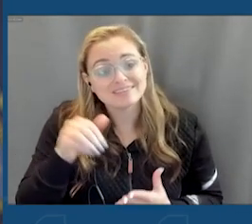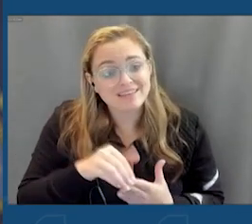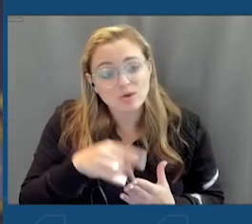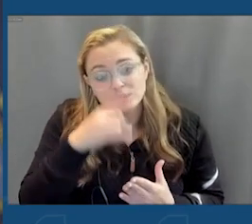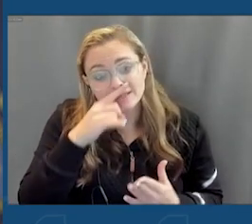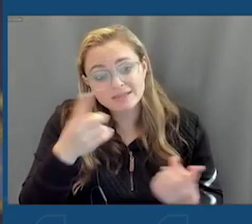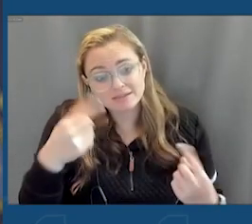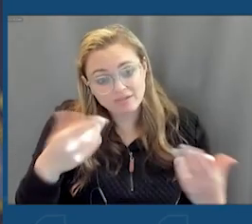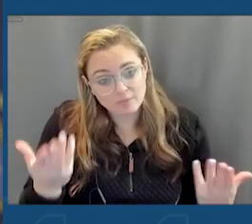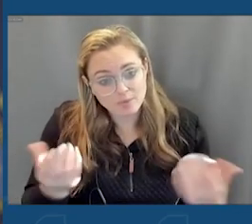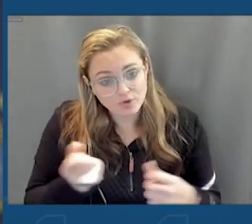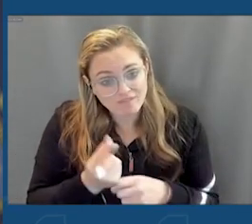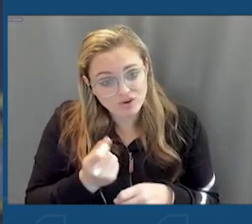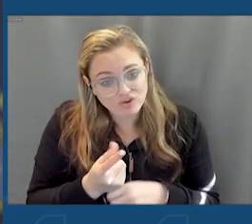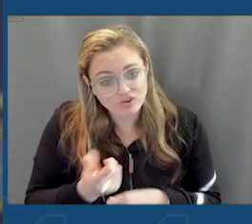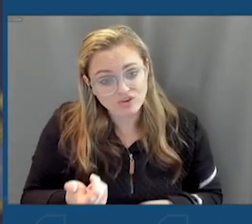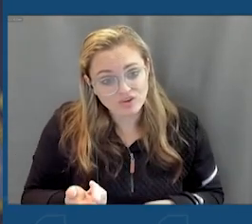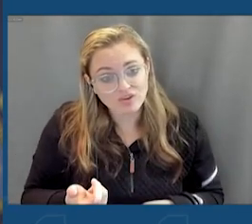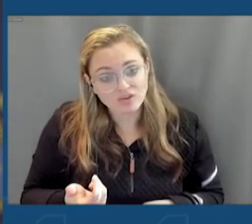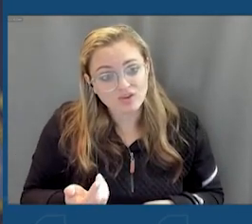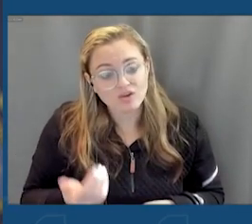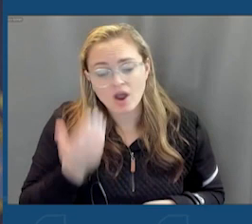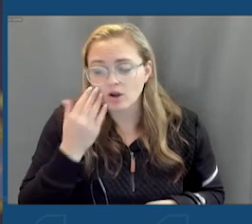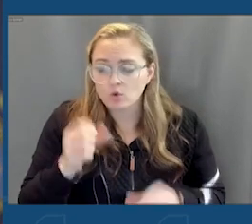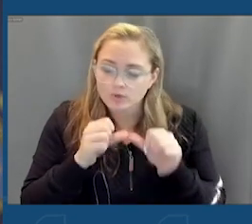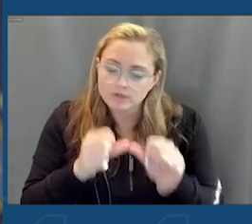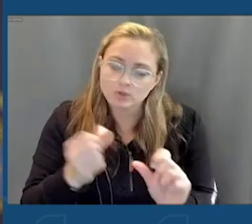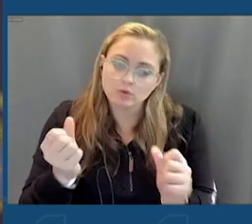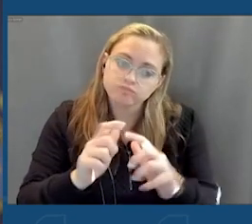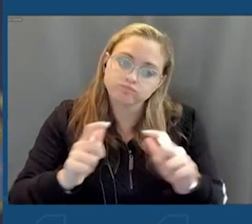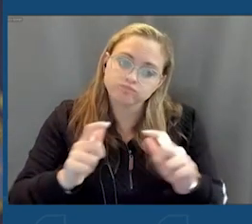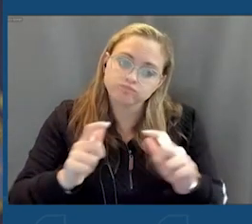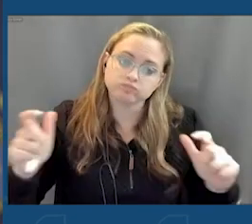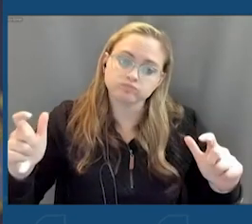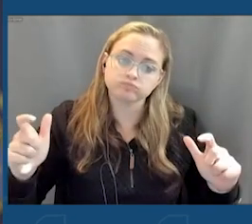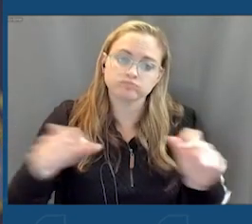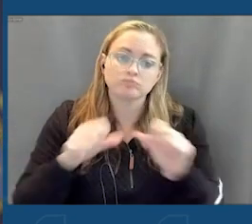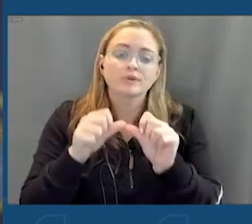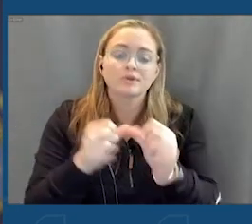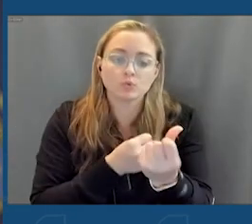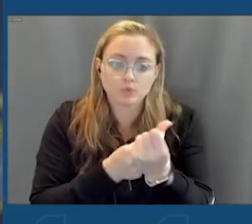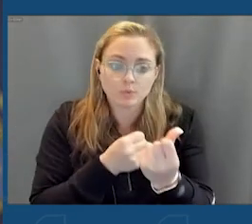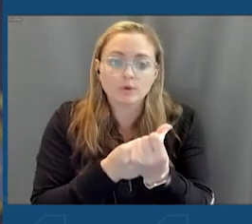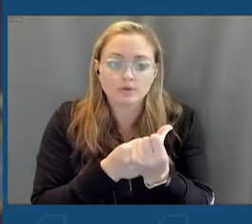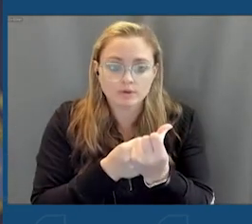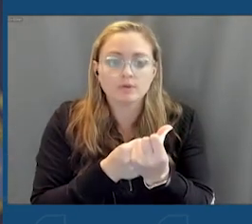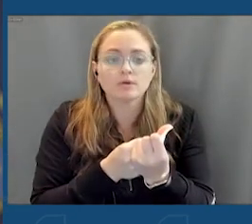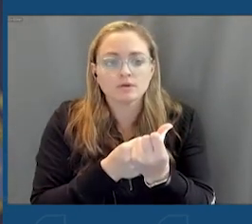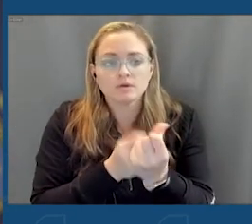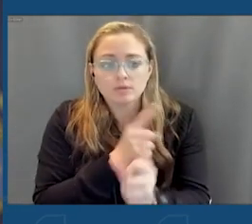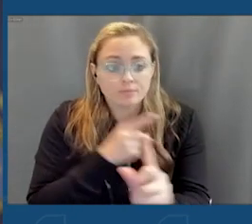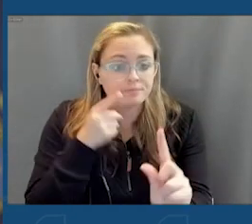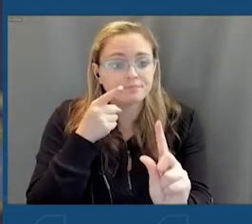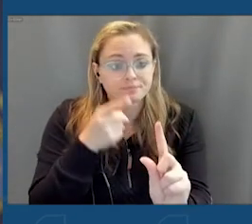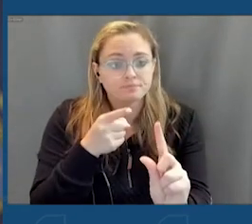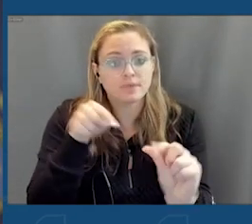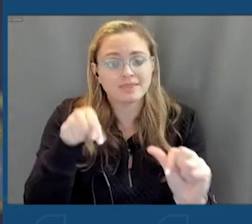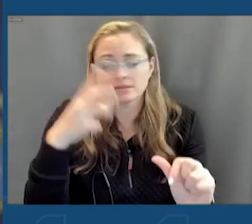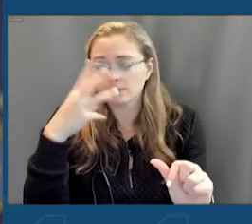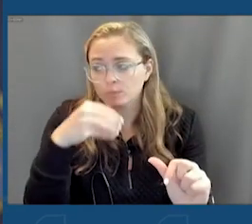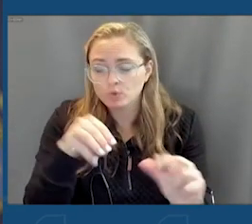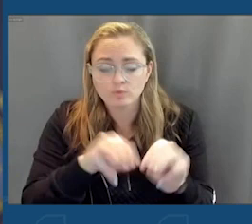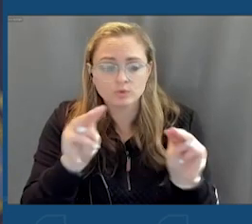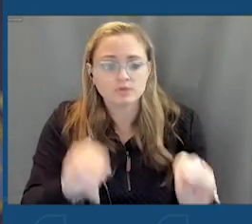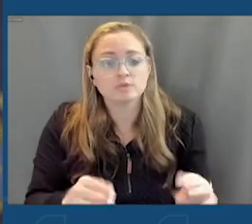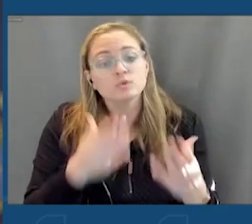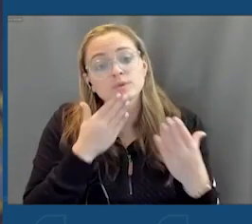here a year. And I know it's going to continue to grow because we're going to continue supporting the mission of this beautiful museum. So